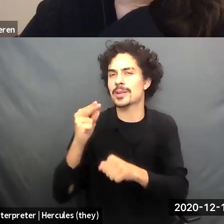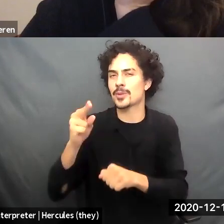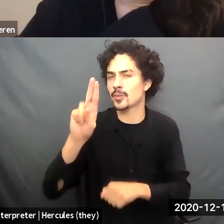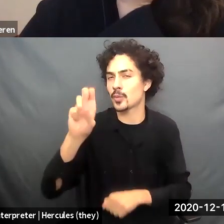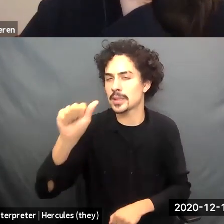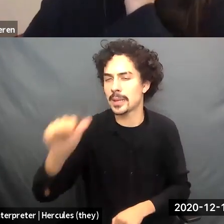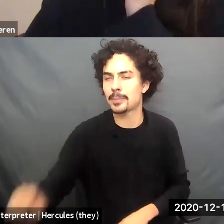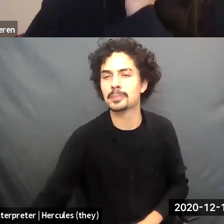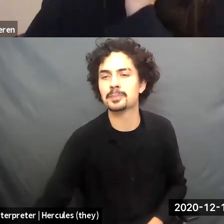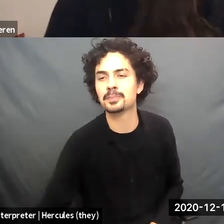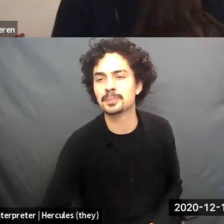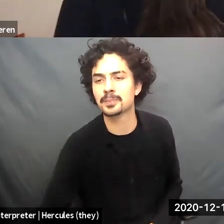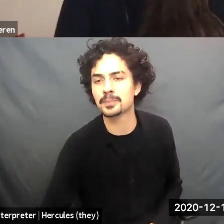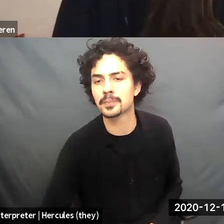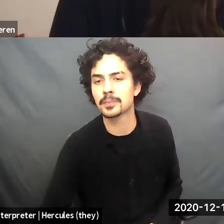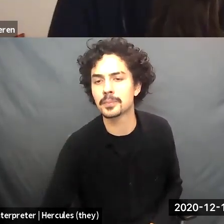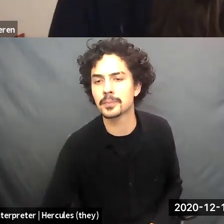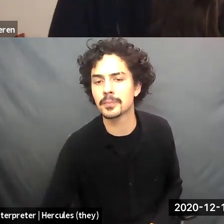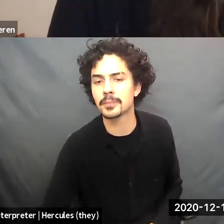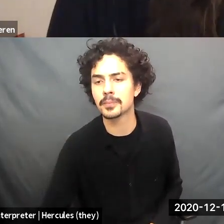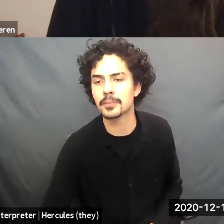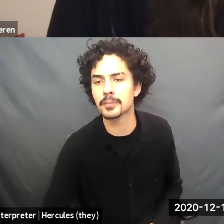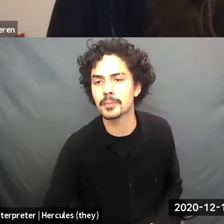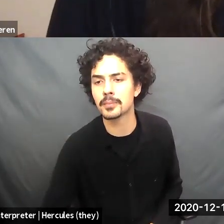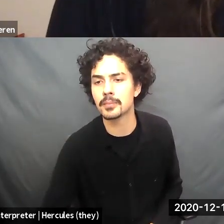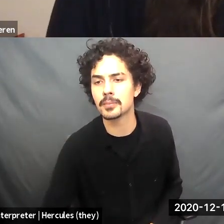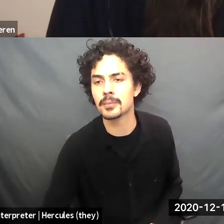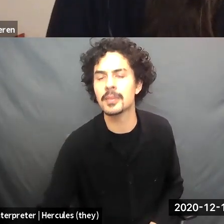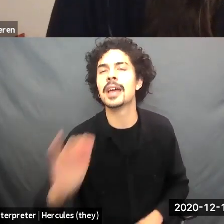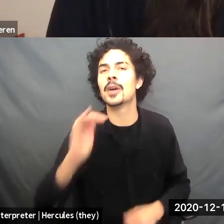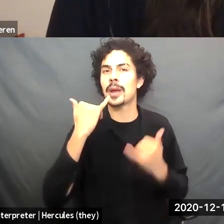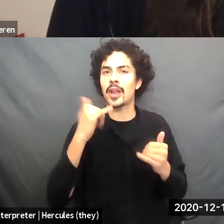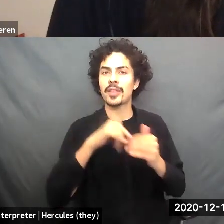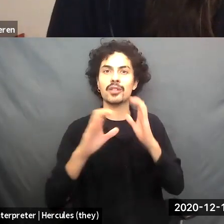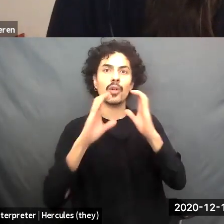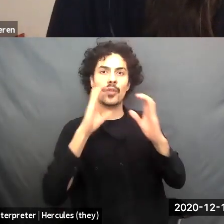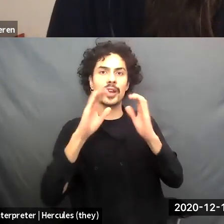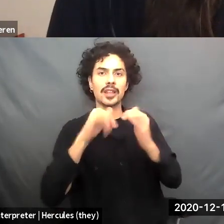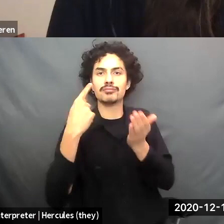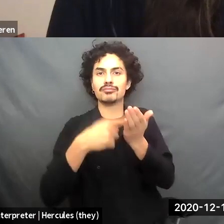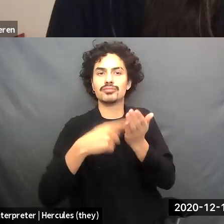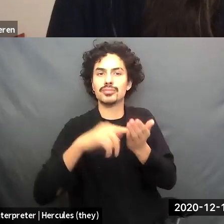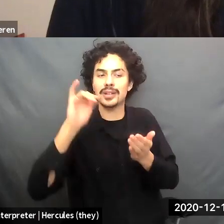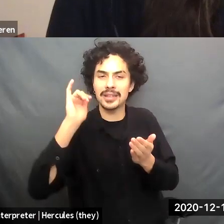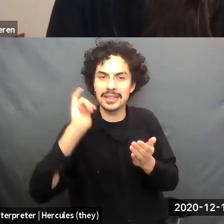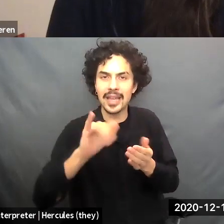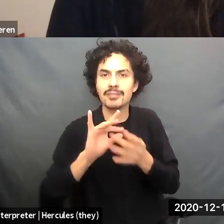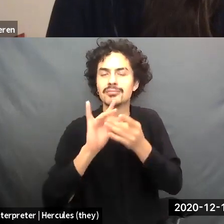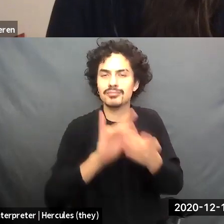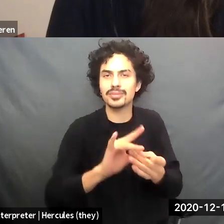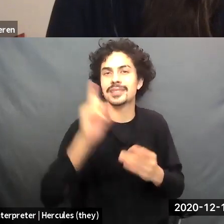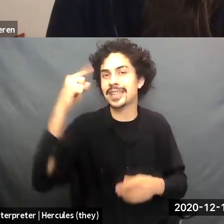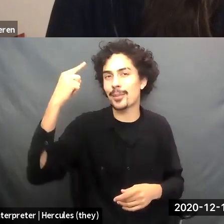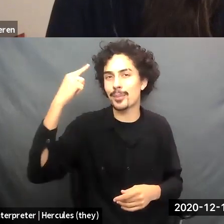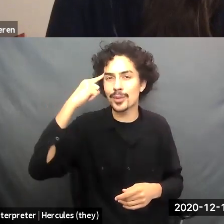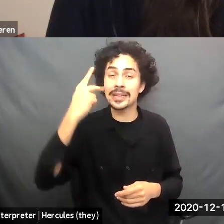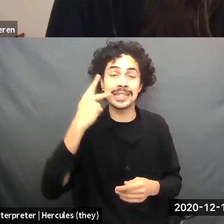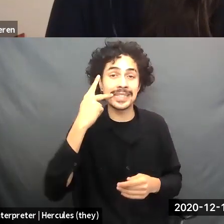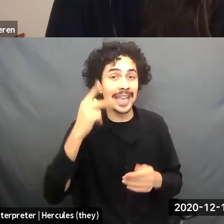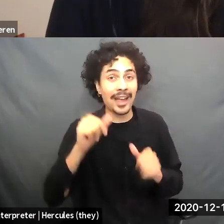Well, okay, so there is actually a conversation now that's going on about that. Officially in the Capitol. We'll see how far it goes.